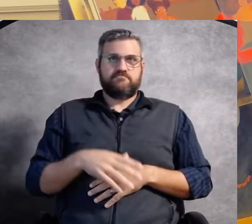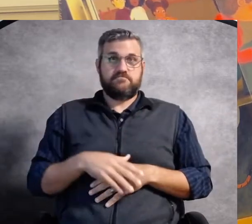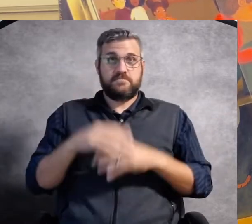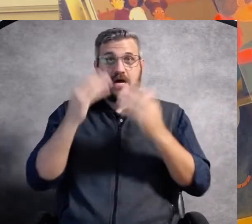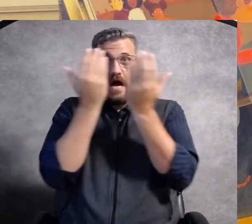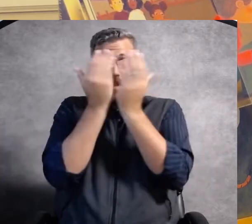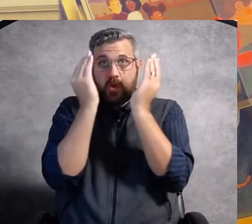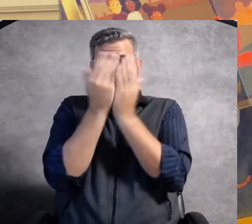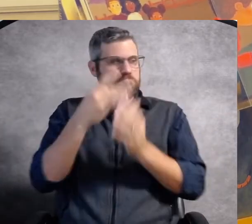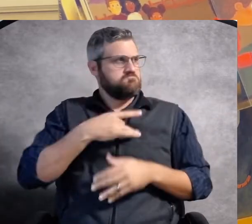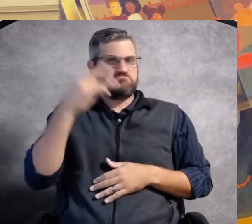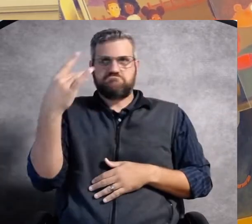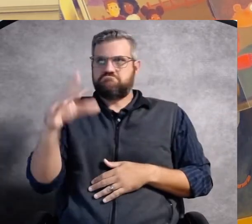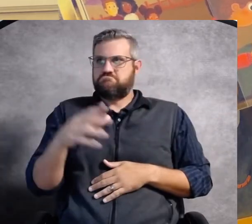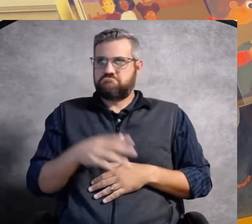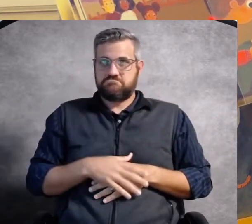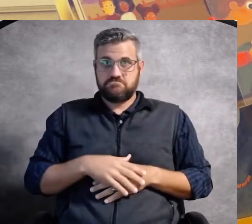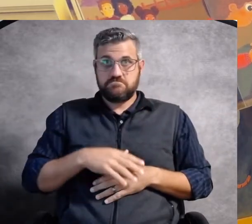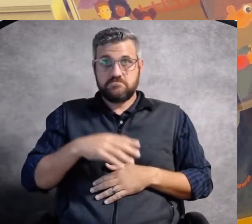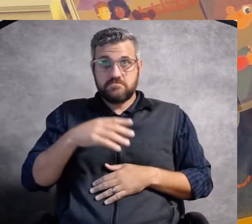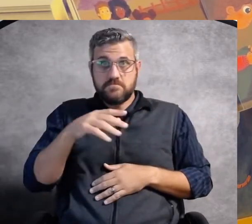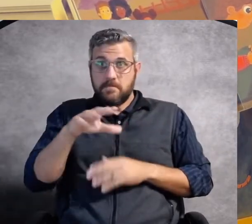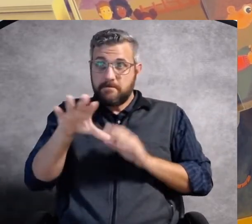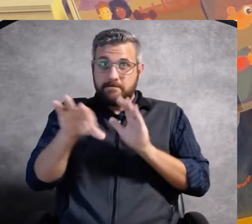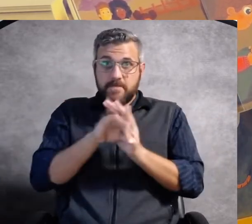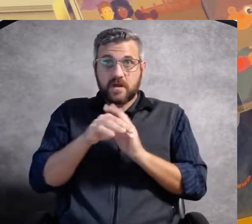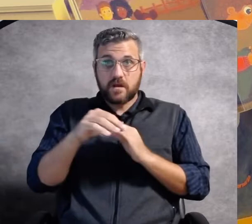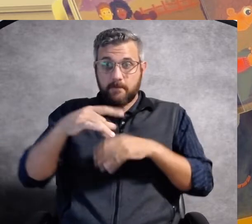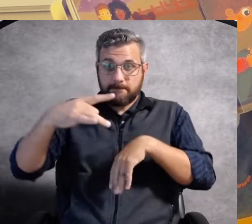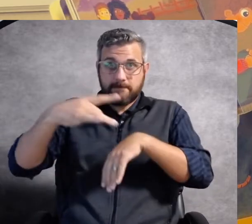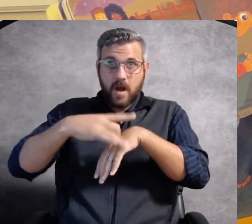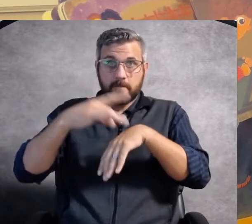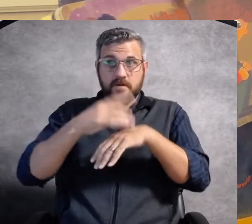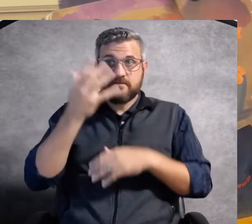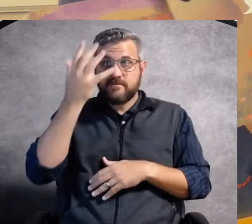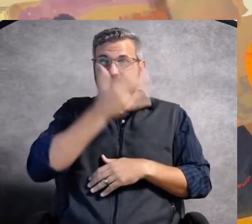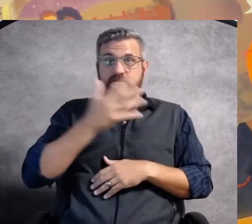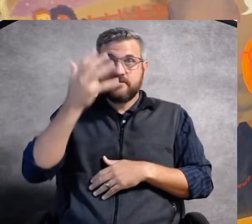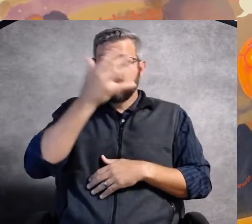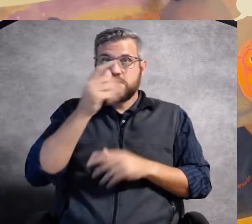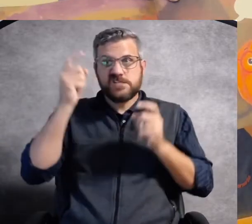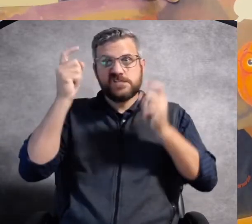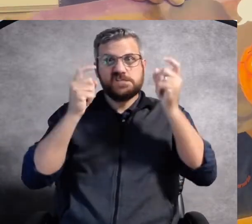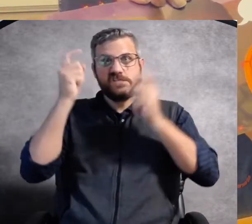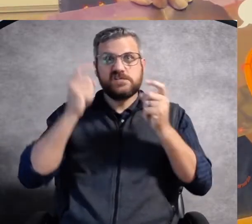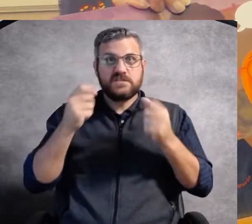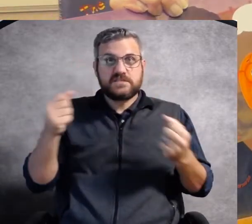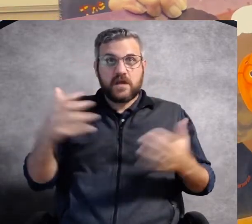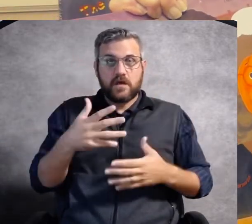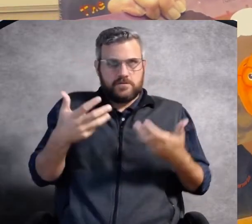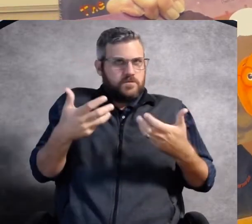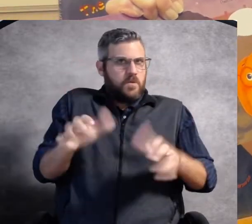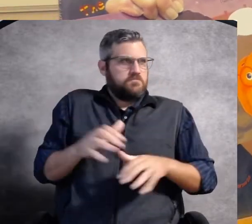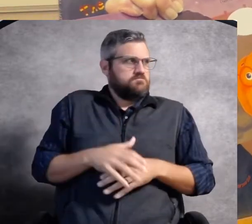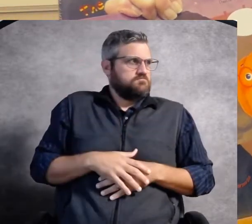didn't really like Halloween, and he didn't want a pumpkin with a frightening face.